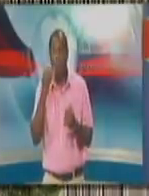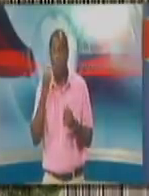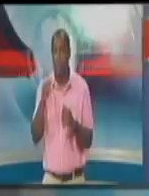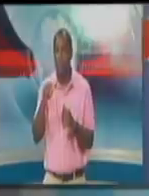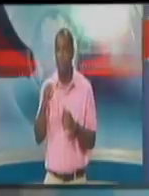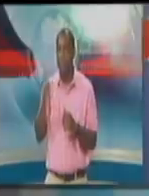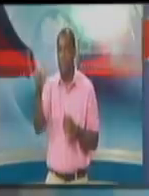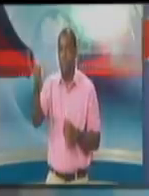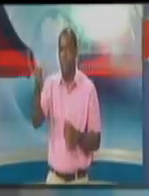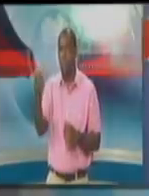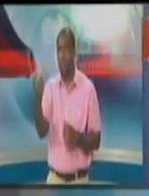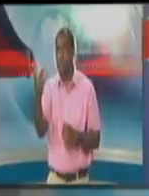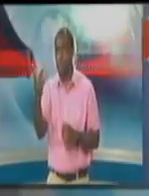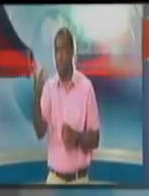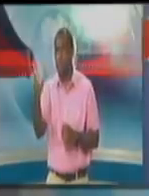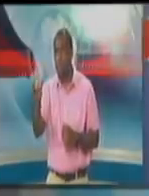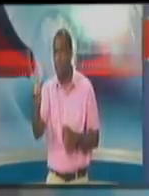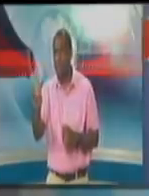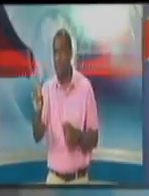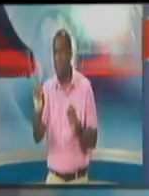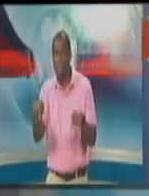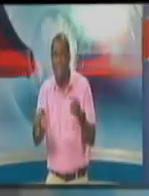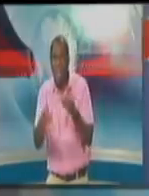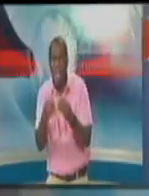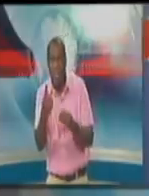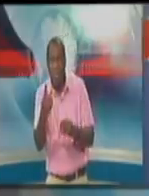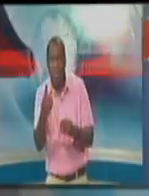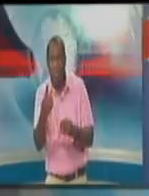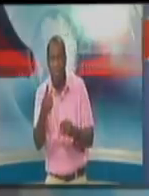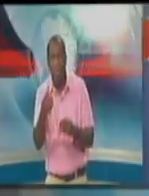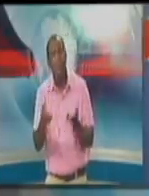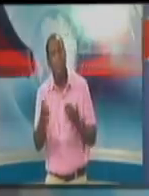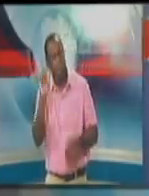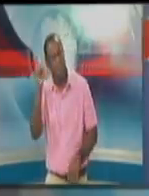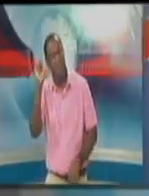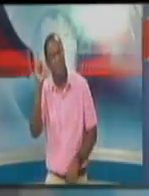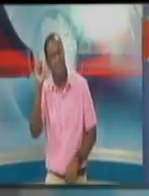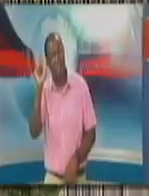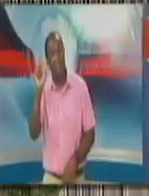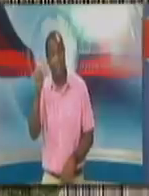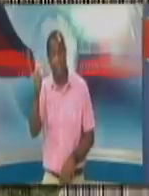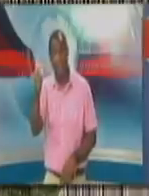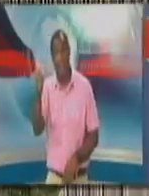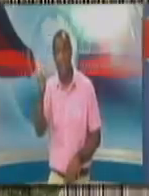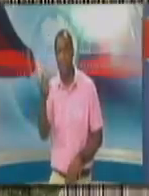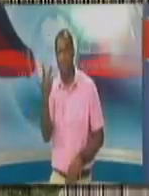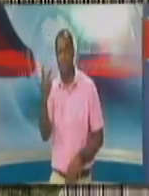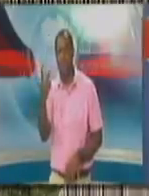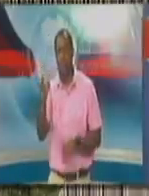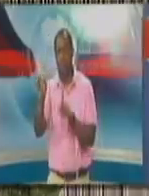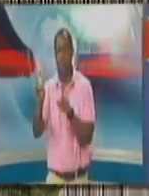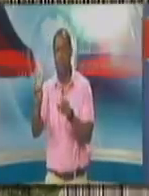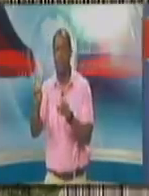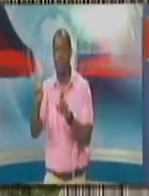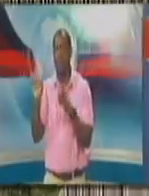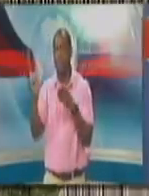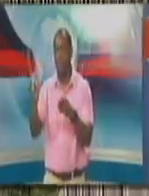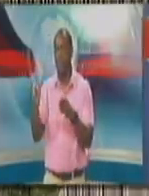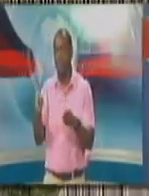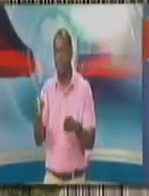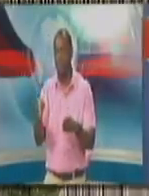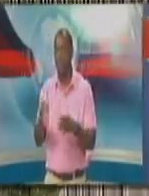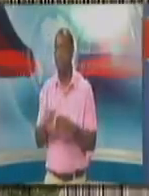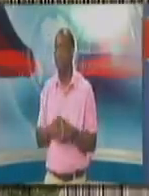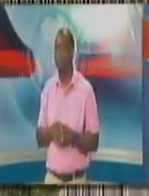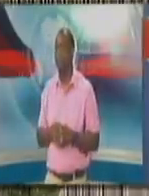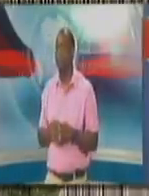Okay. Can I just ask one quick question? If we have the time, I'll come back to you. All right, let them answer both questions now, and then I'll come back to you. So, Priya, thank you.